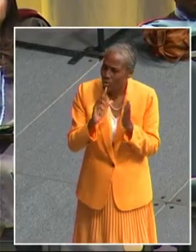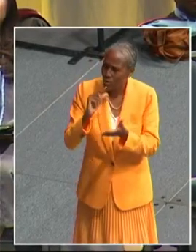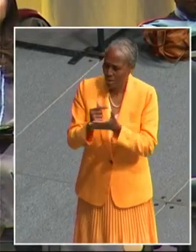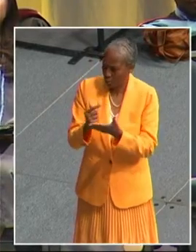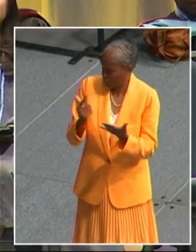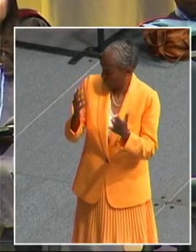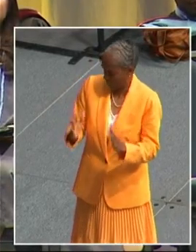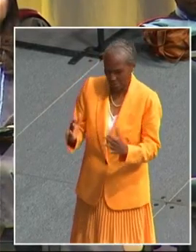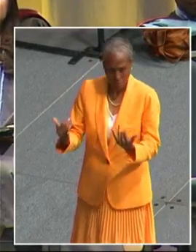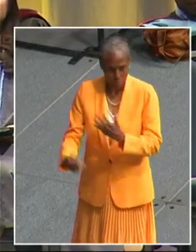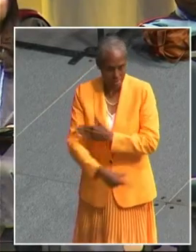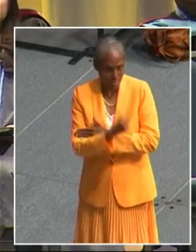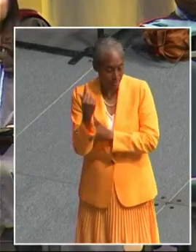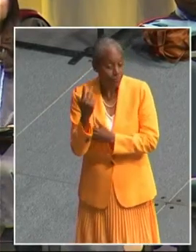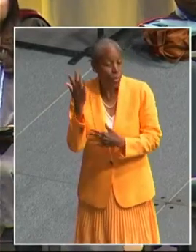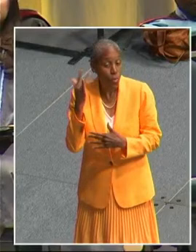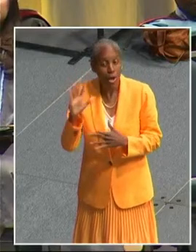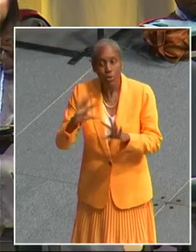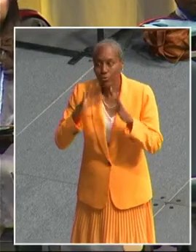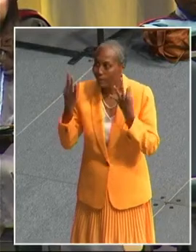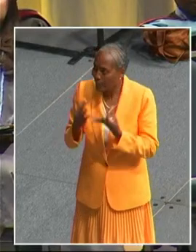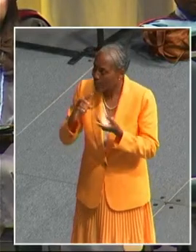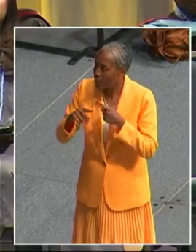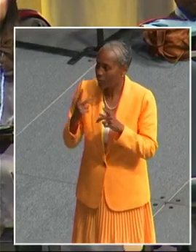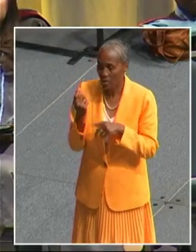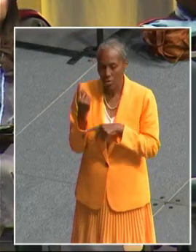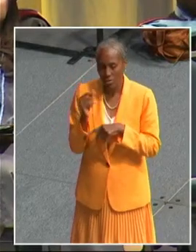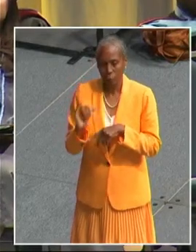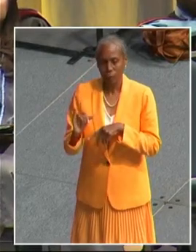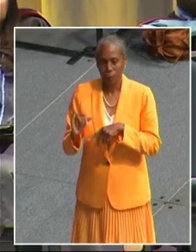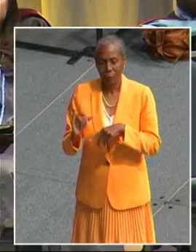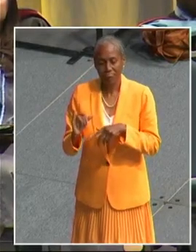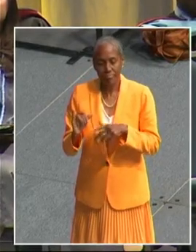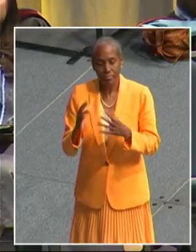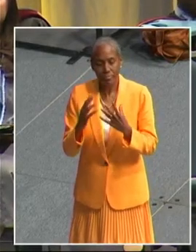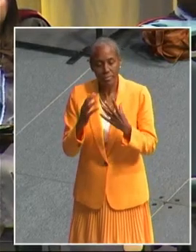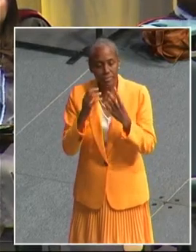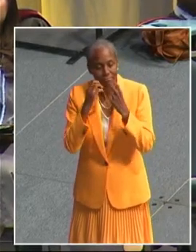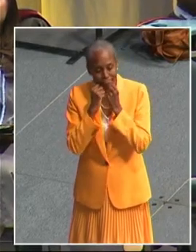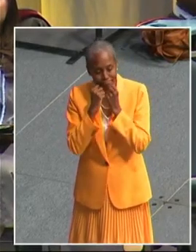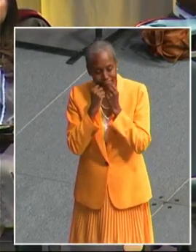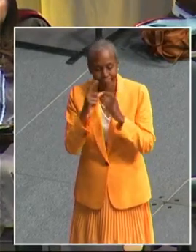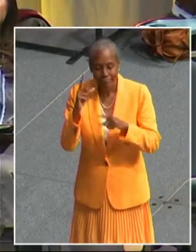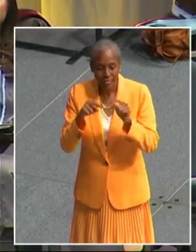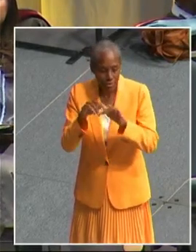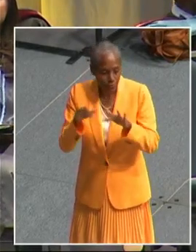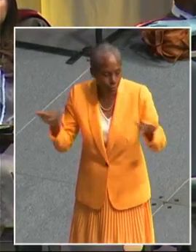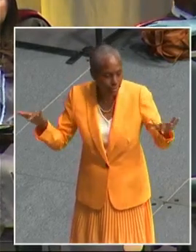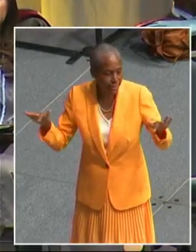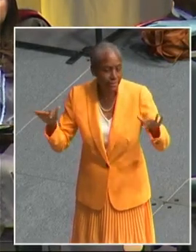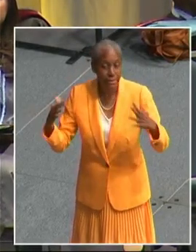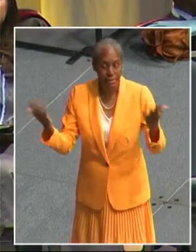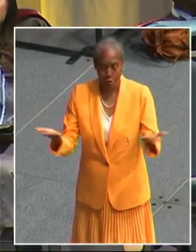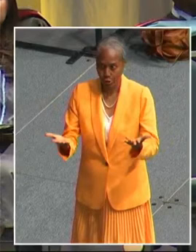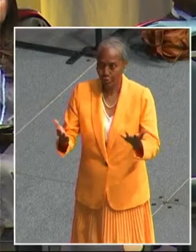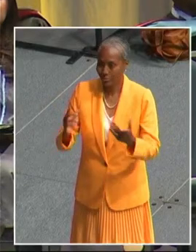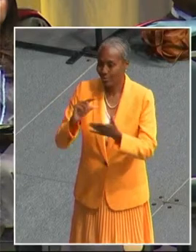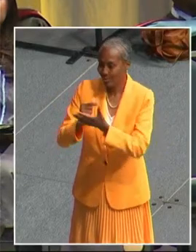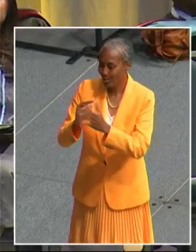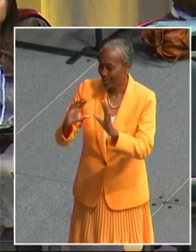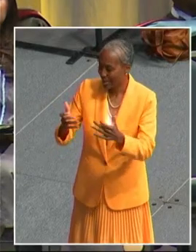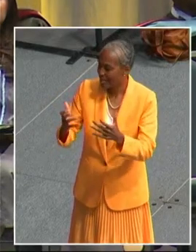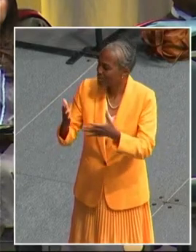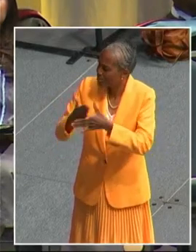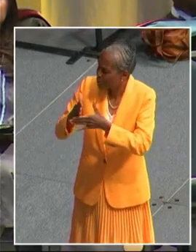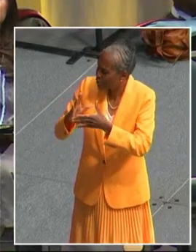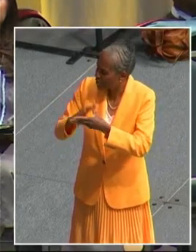today because I wanted your family and friends to understand that we have a rich diversity amongst our graduating class, and I wanted to